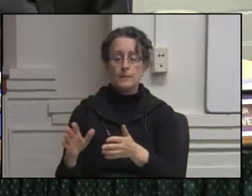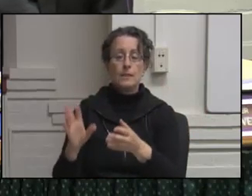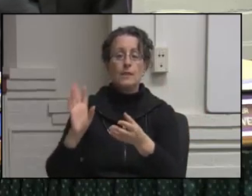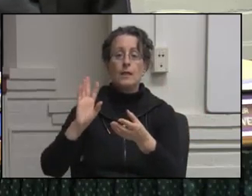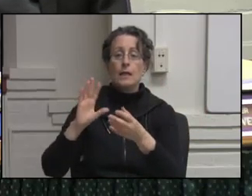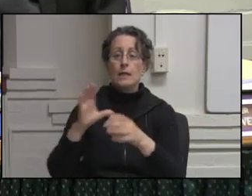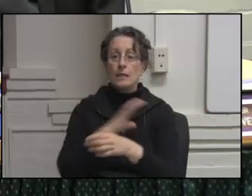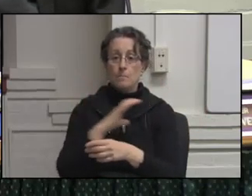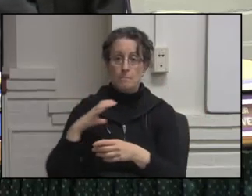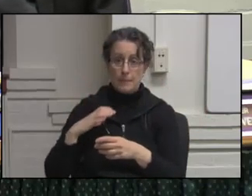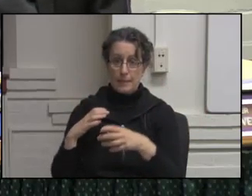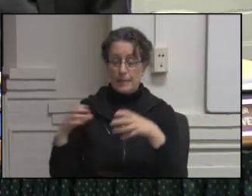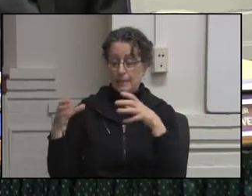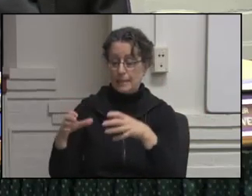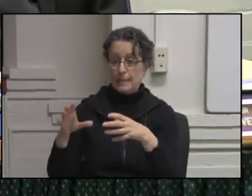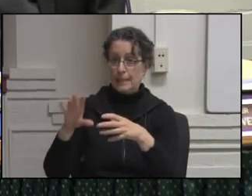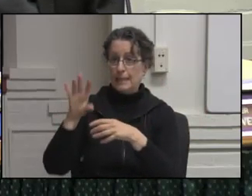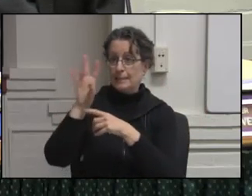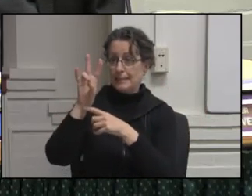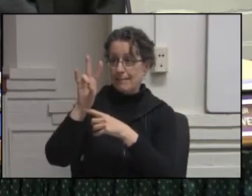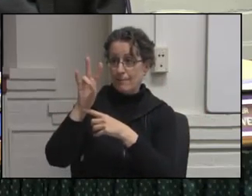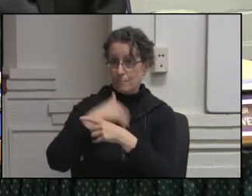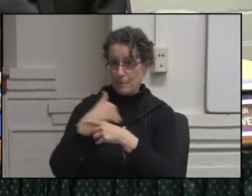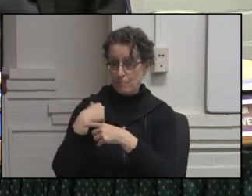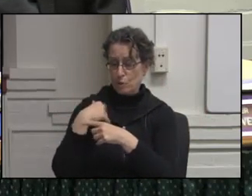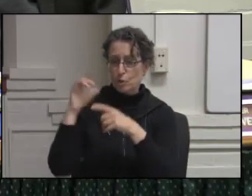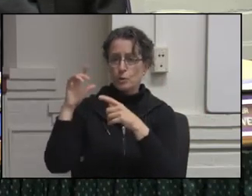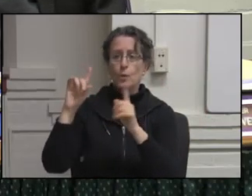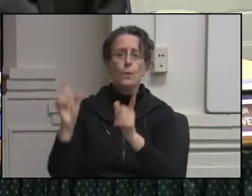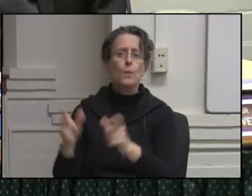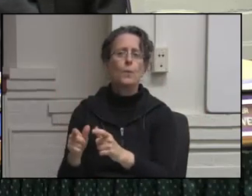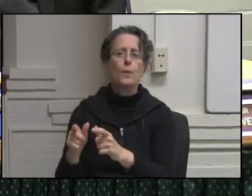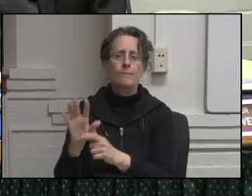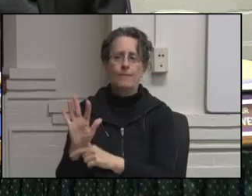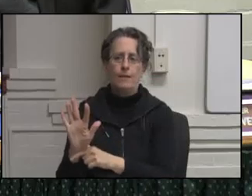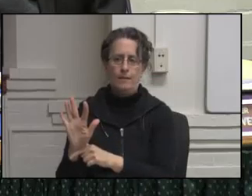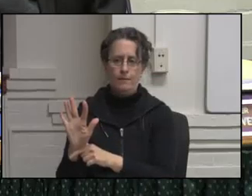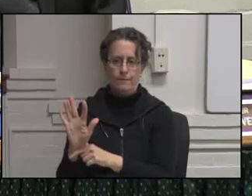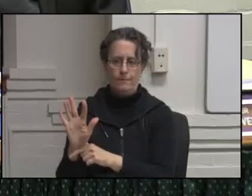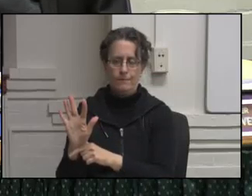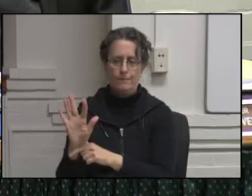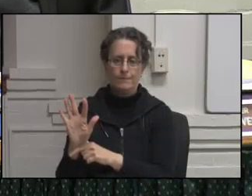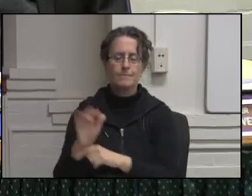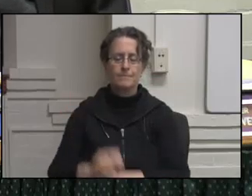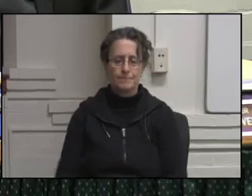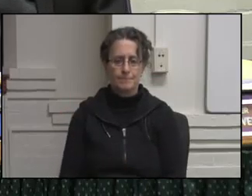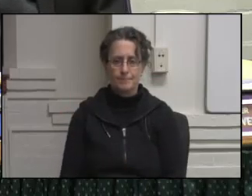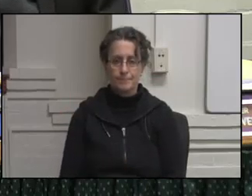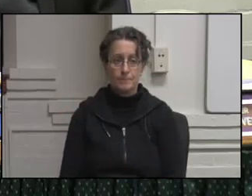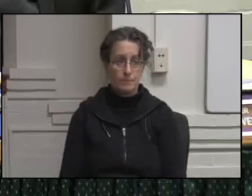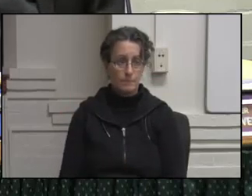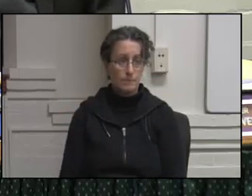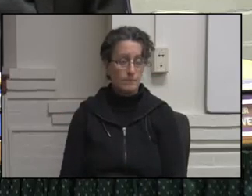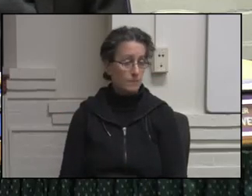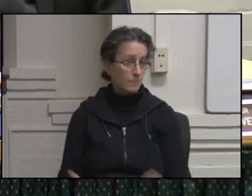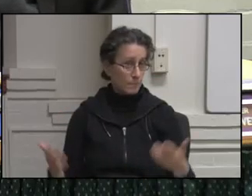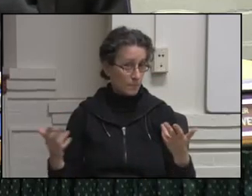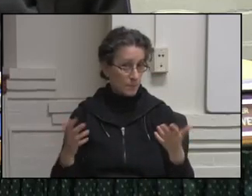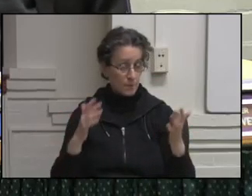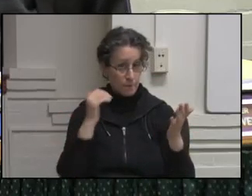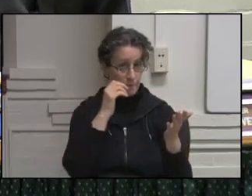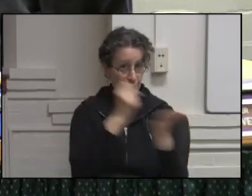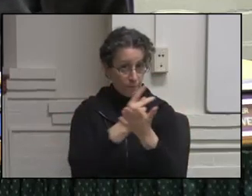reduce the membership of the basic membership from 7 to 5. Do we need to take those up separately?